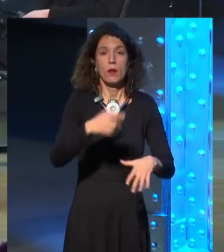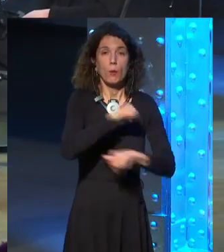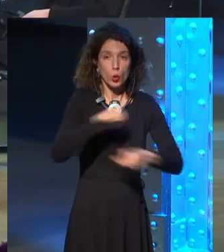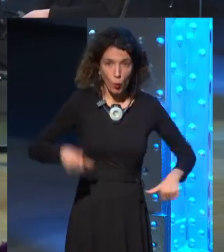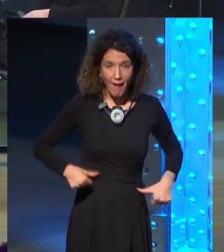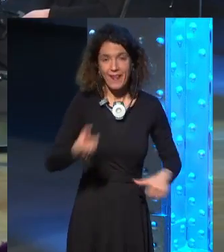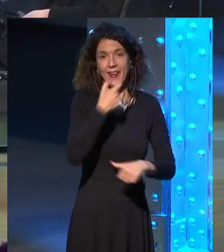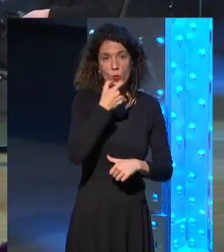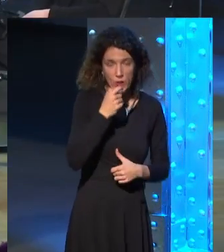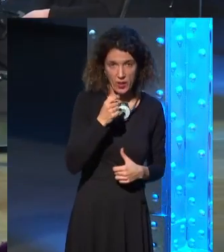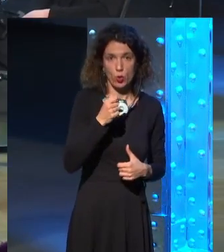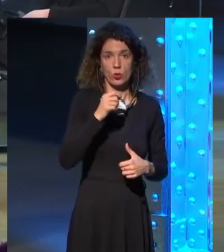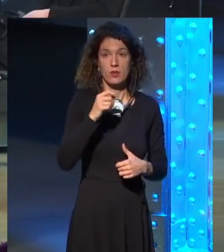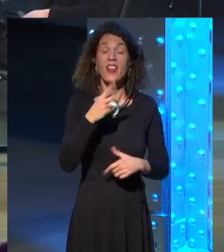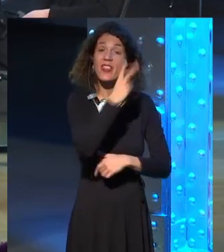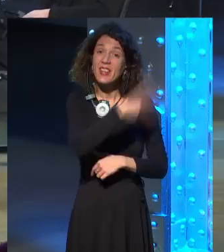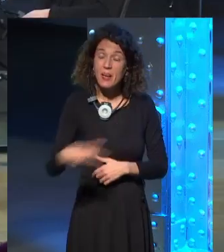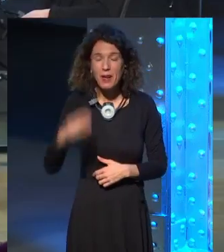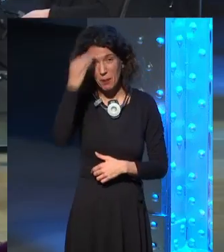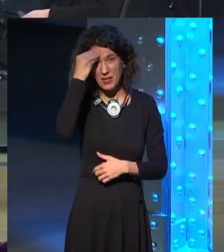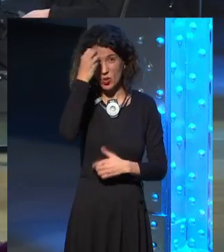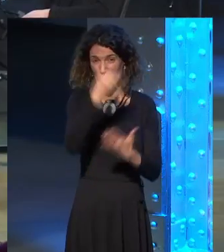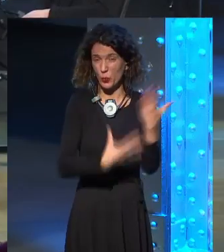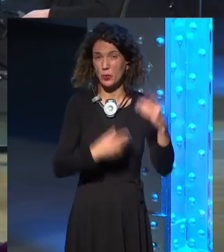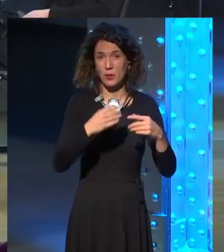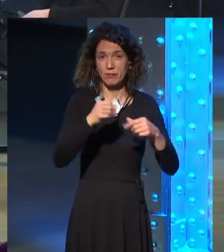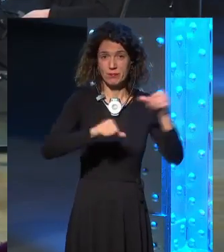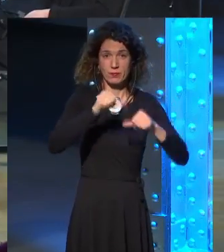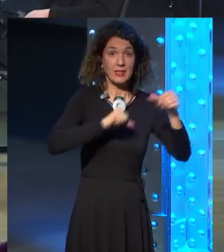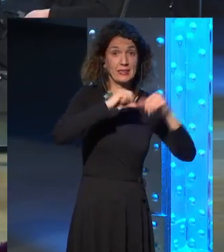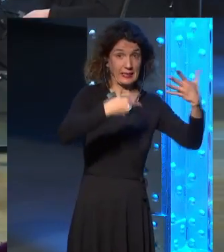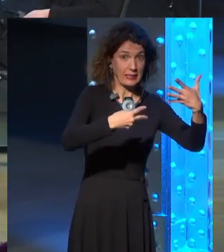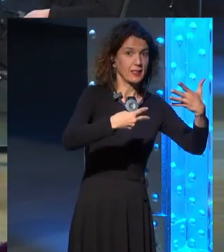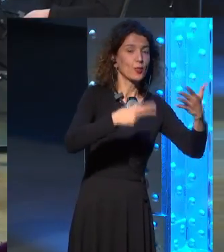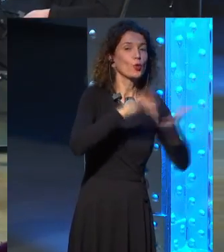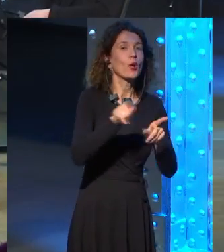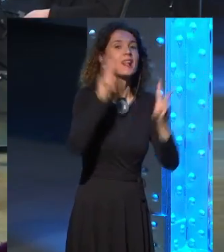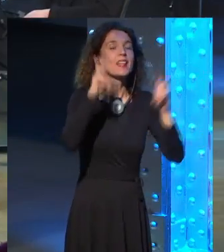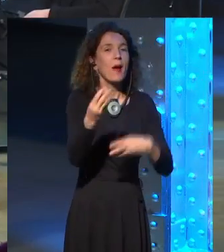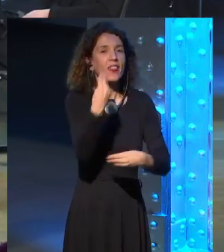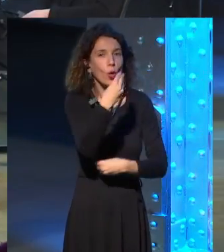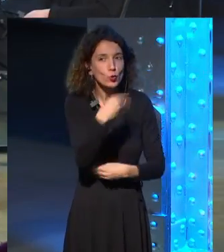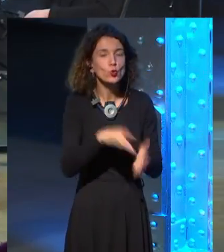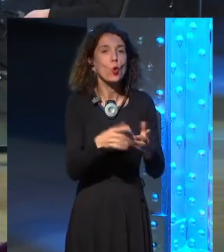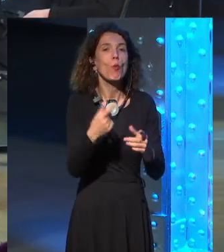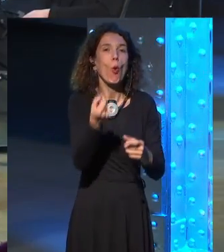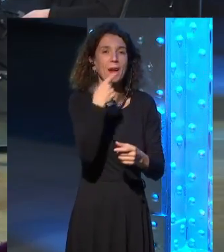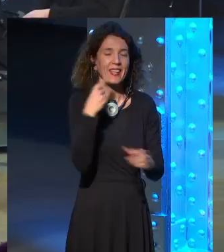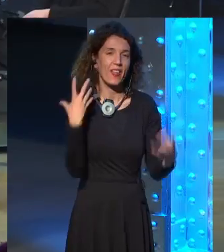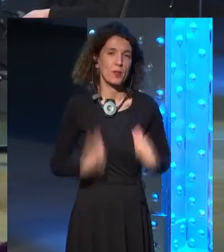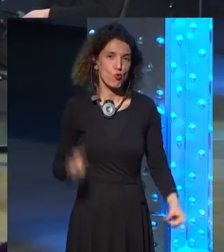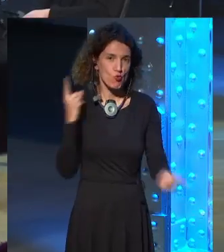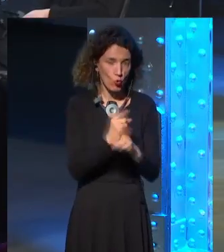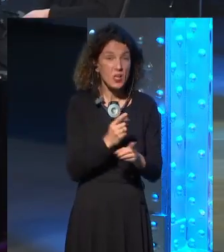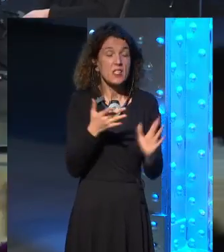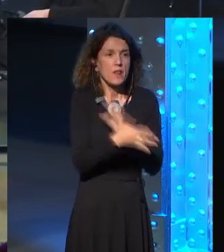UK, and Denmark. I think they're in the top 7 in terms of consumption of antidepressants, which could look like a